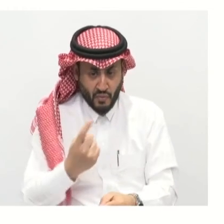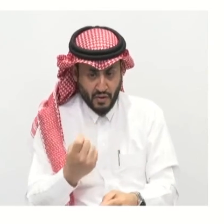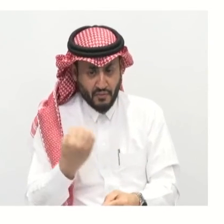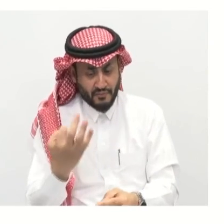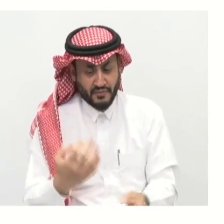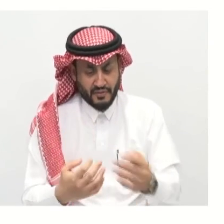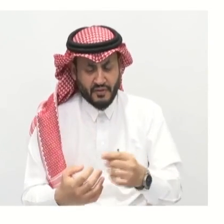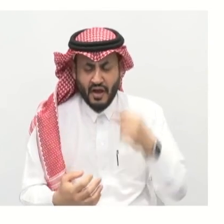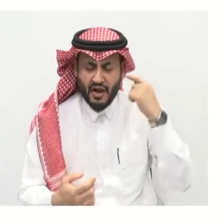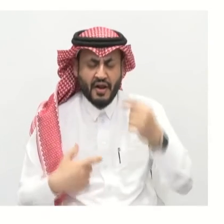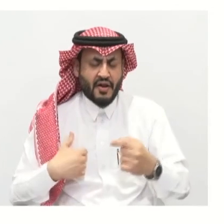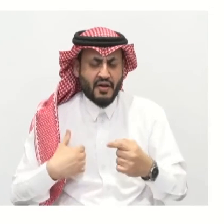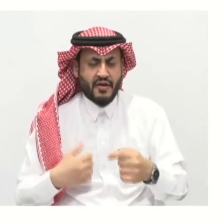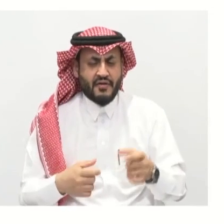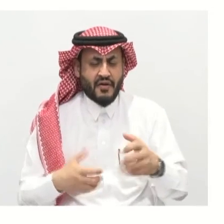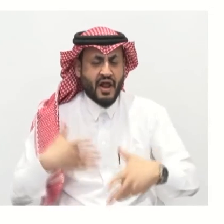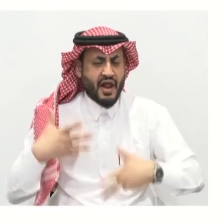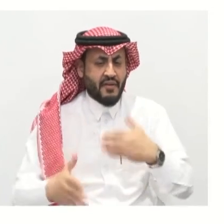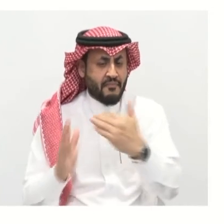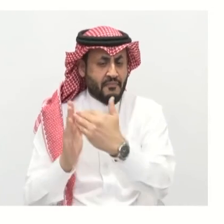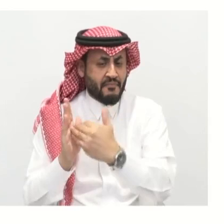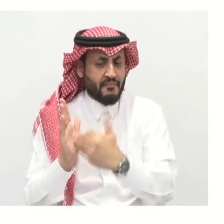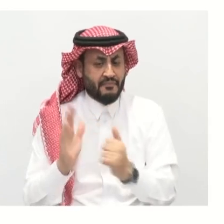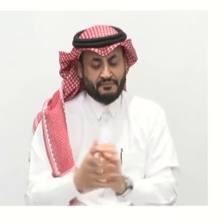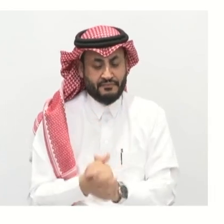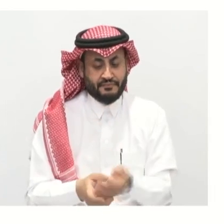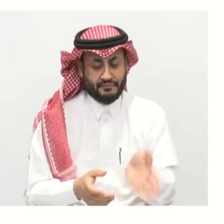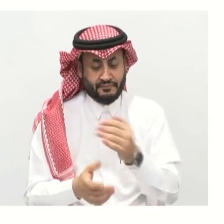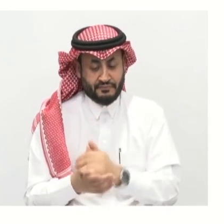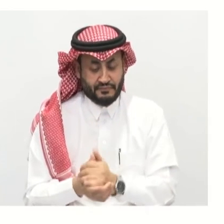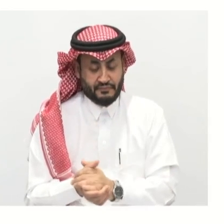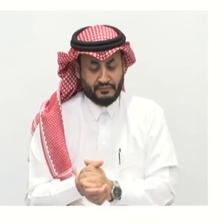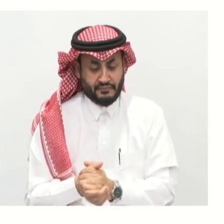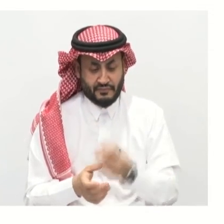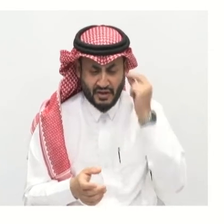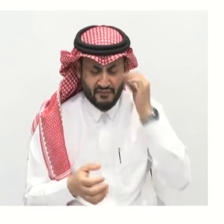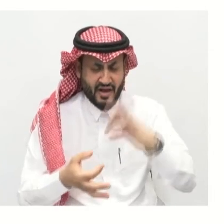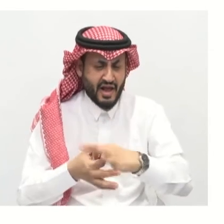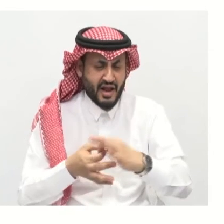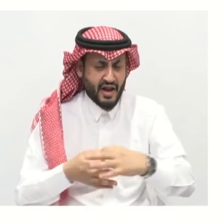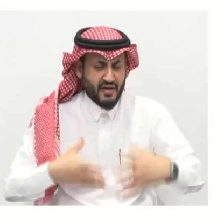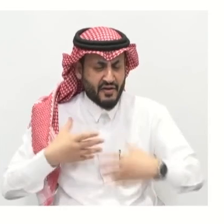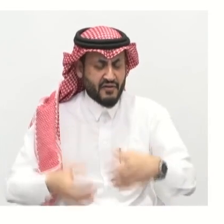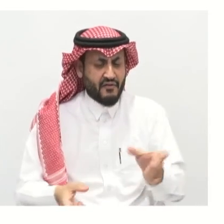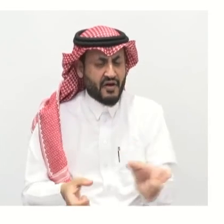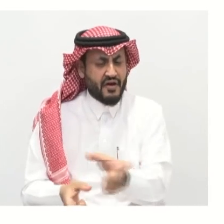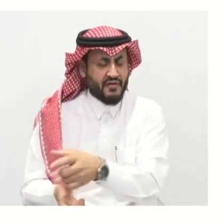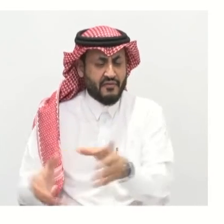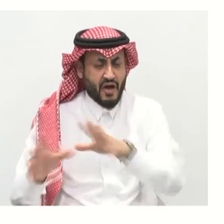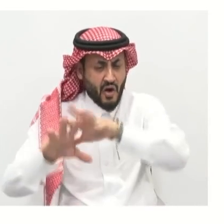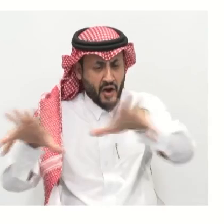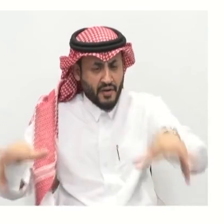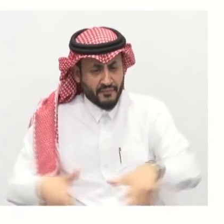We remembered the names. We listed feelings. Also, we noticed the connection to feelings with so many things around